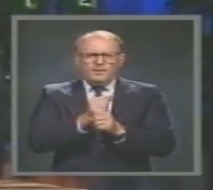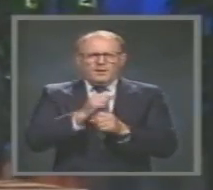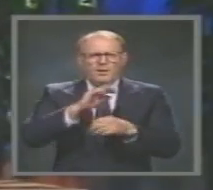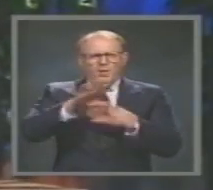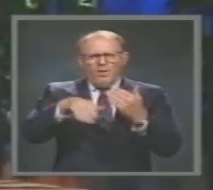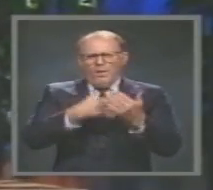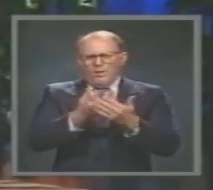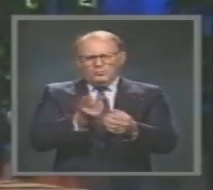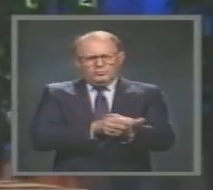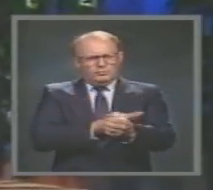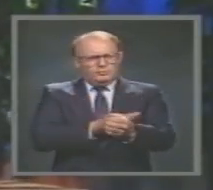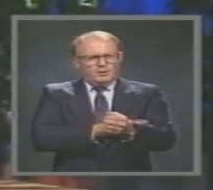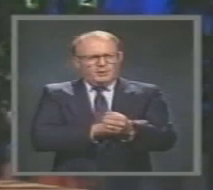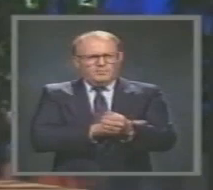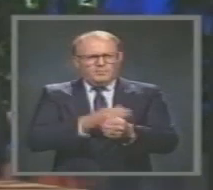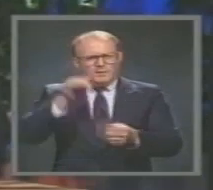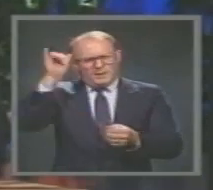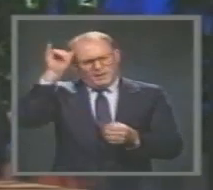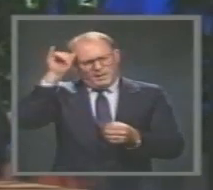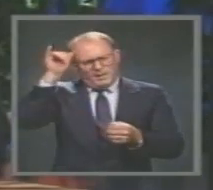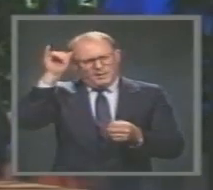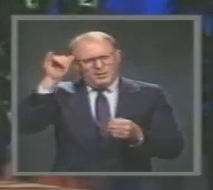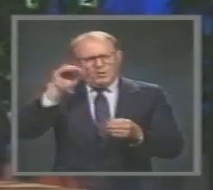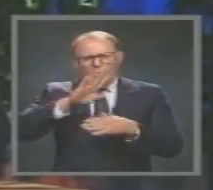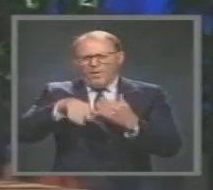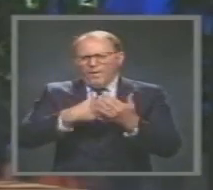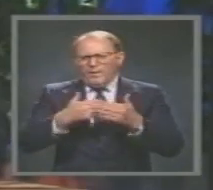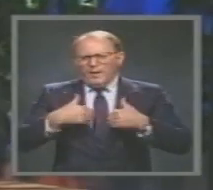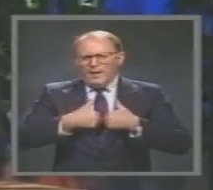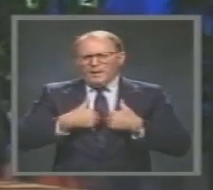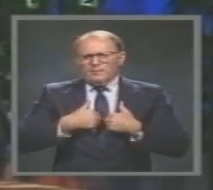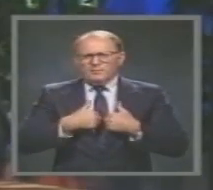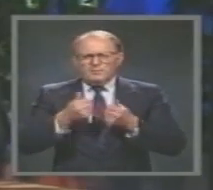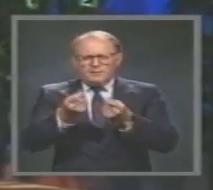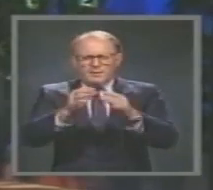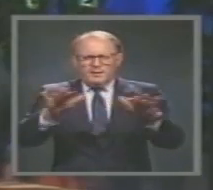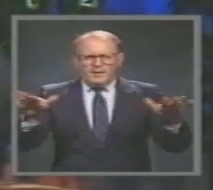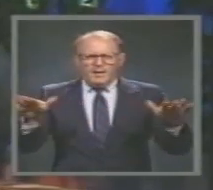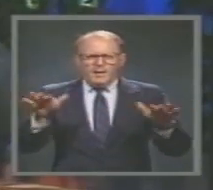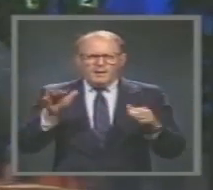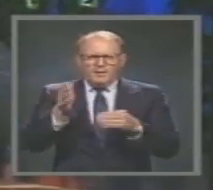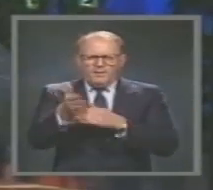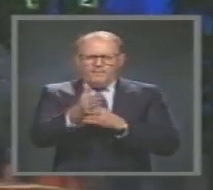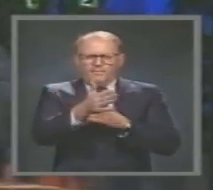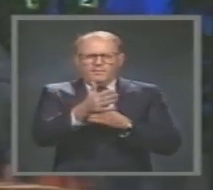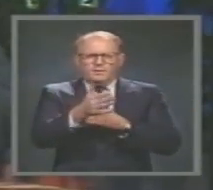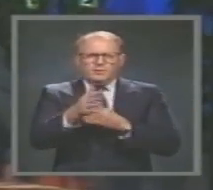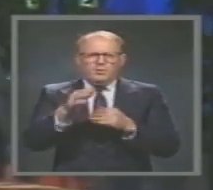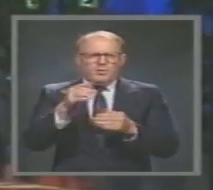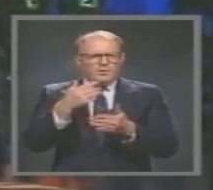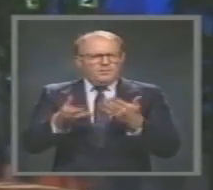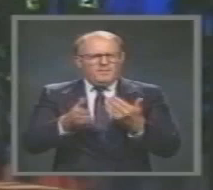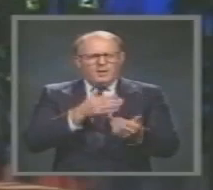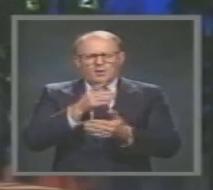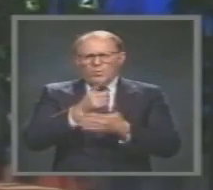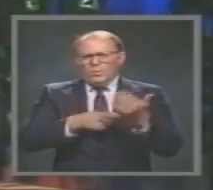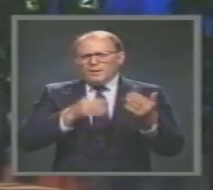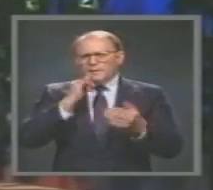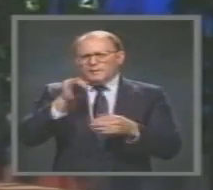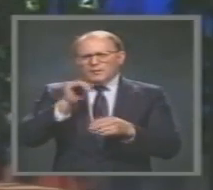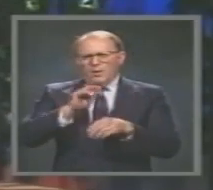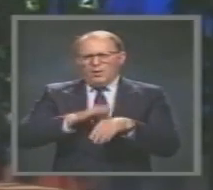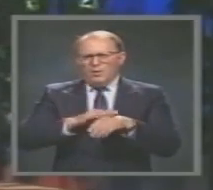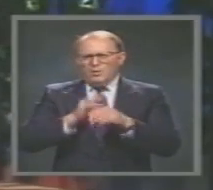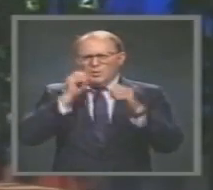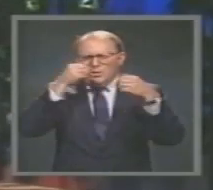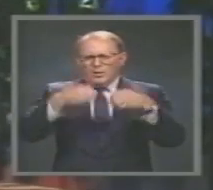all sheep and oxen, yea, and all the beasts of the field, the fowl of the air, the fish of the sea, and whatsoever passes through the paths of the sea.